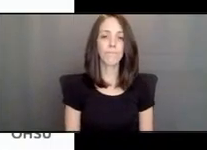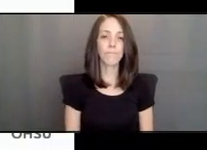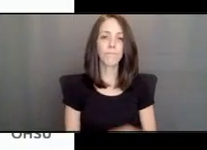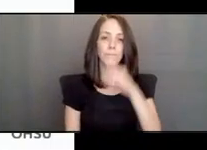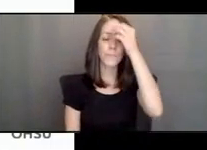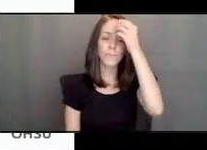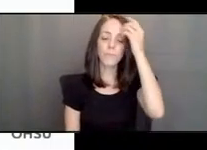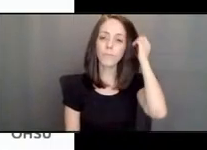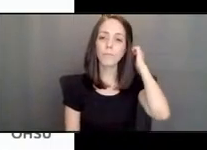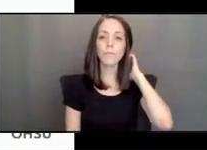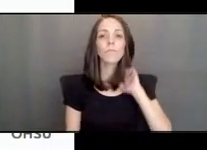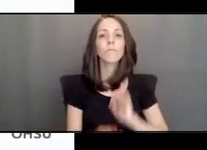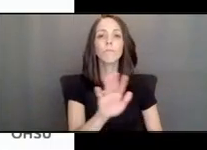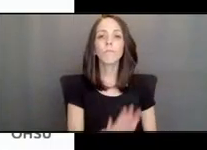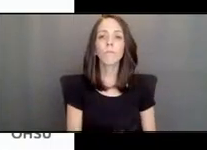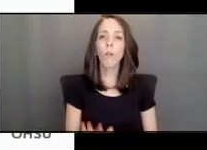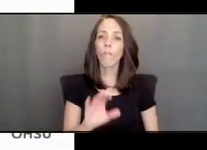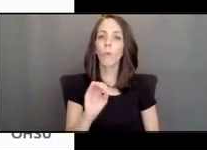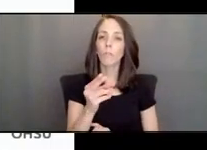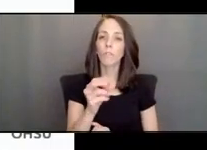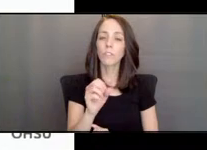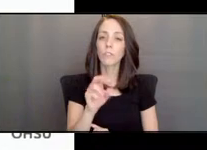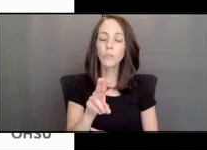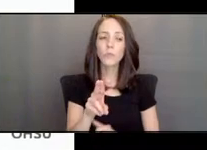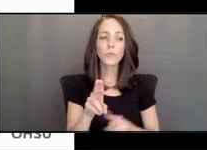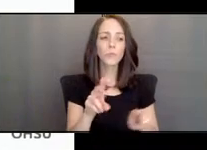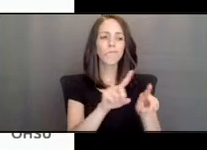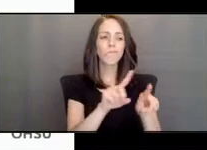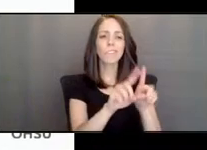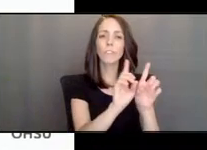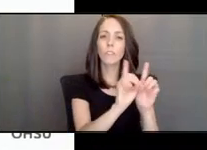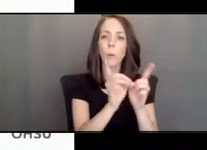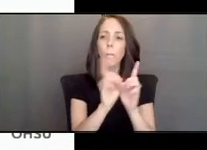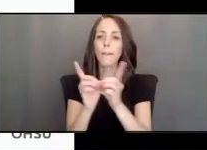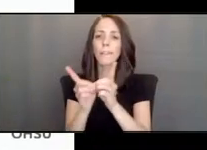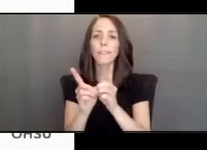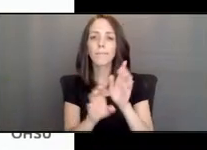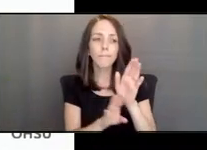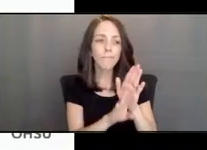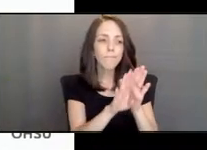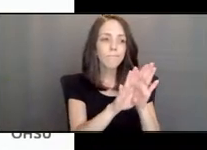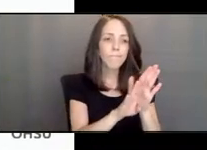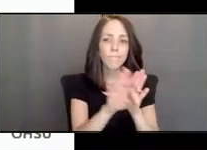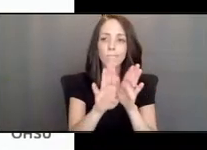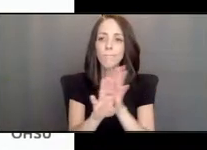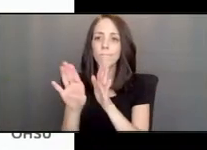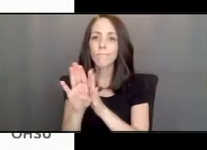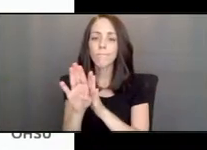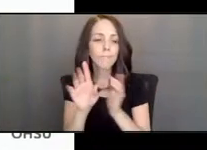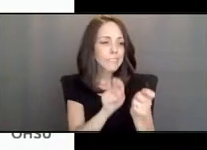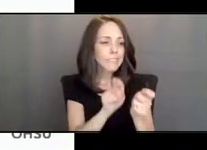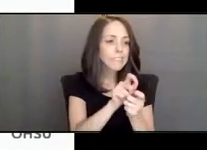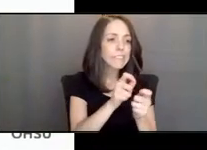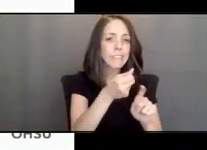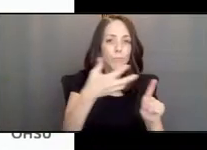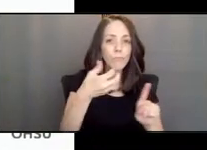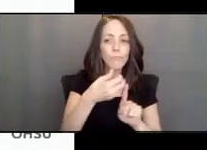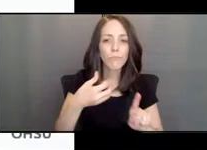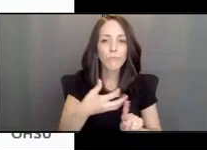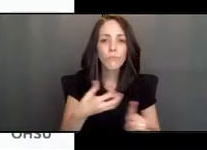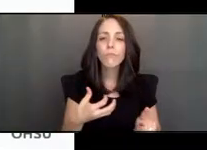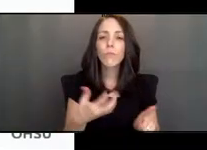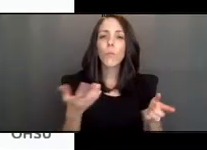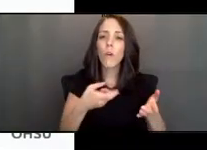Across OHSU, units have developed bottom-up detail on revenues, hiring, and costs that add up to the